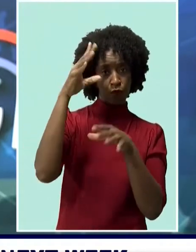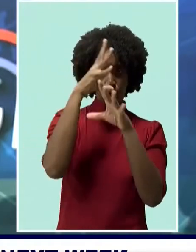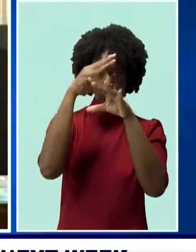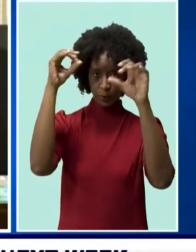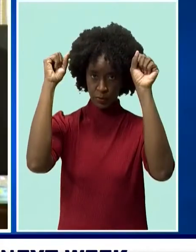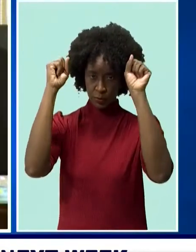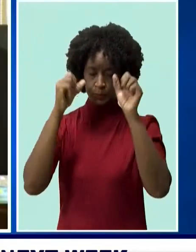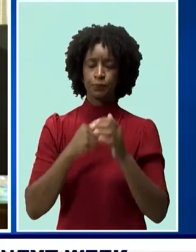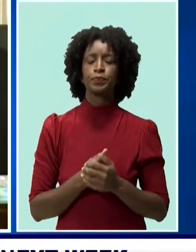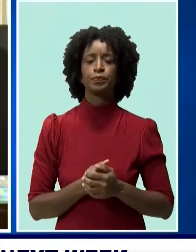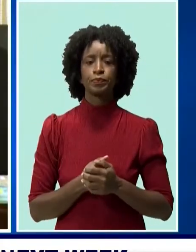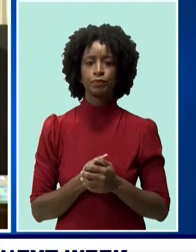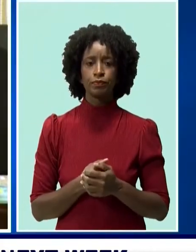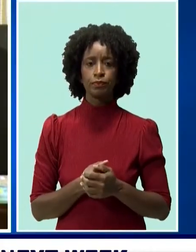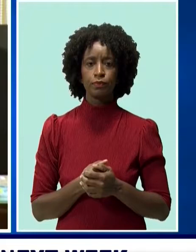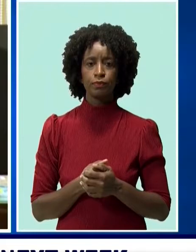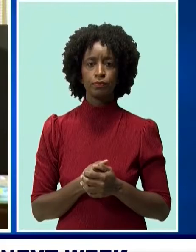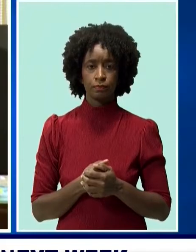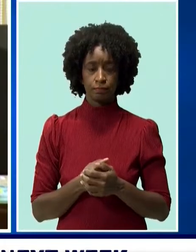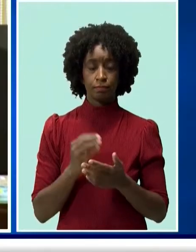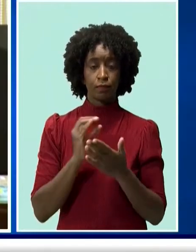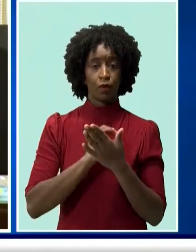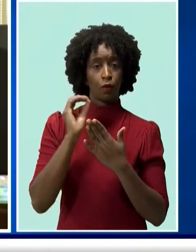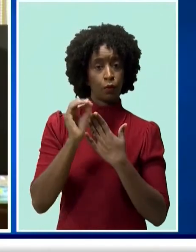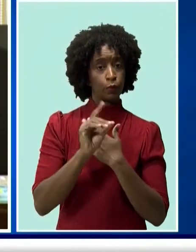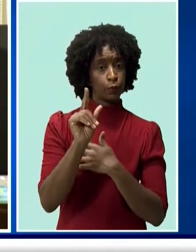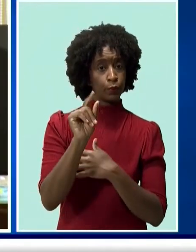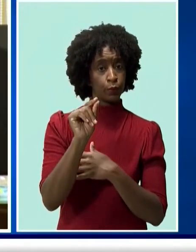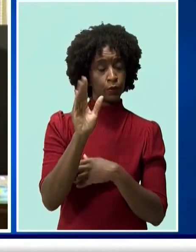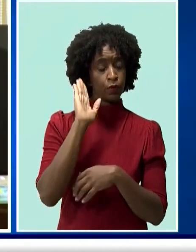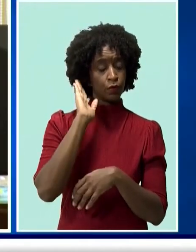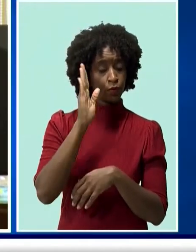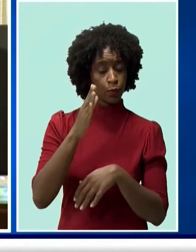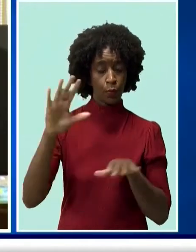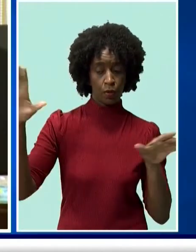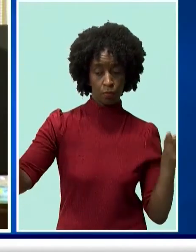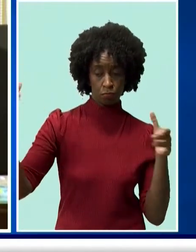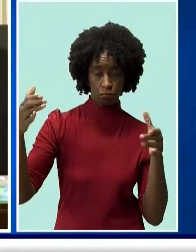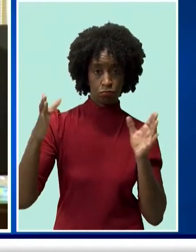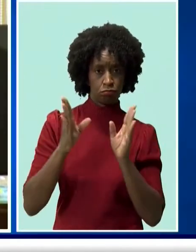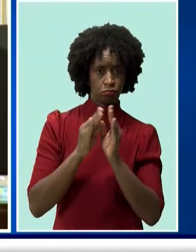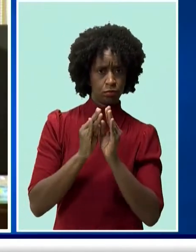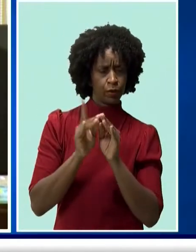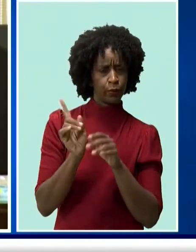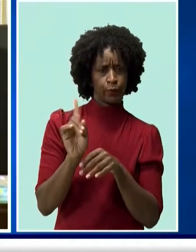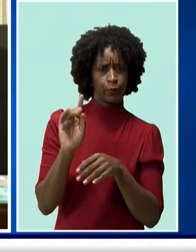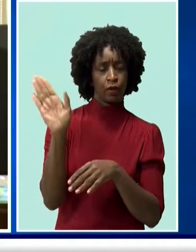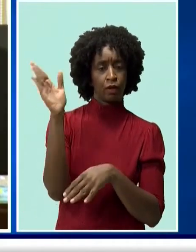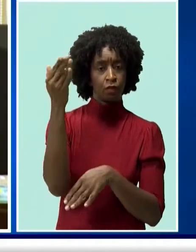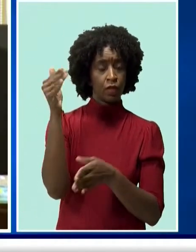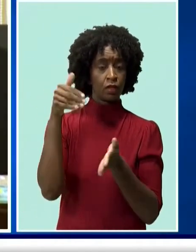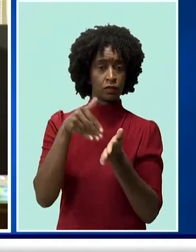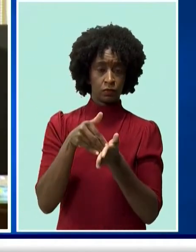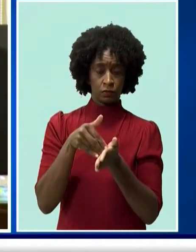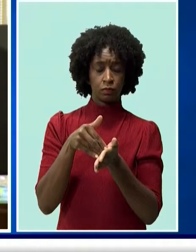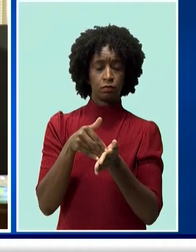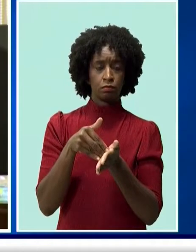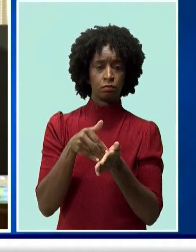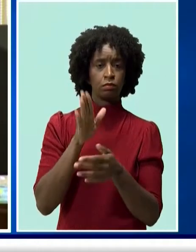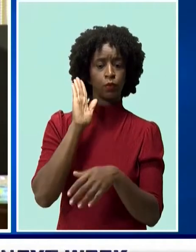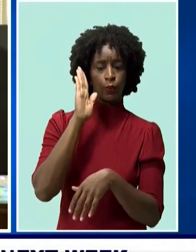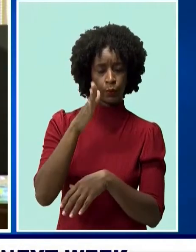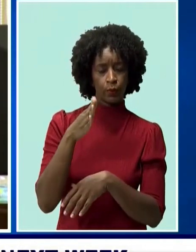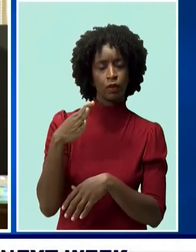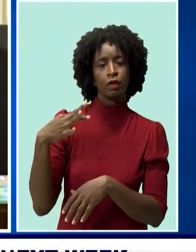The sitting on the 20th would be at the Lord Erskine Sandiford Centre, which will then see the